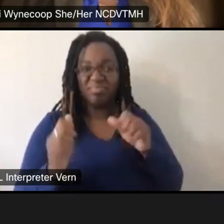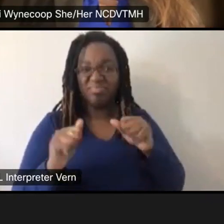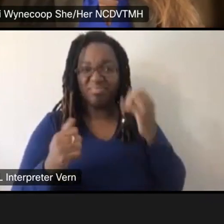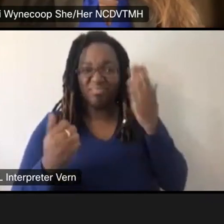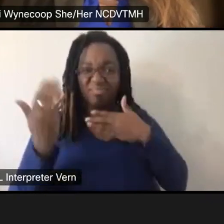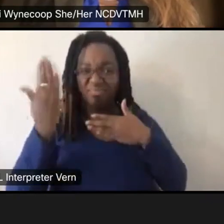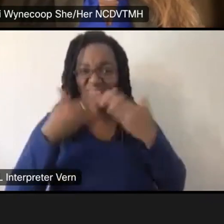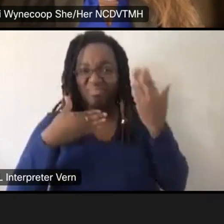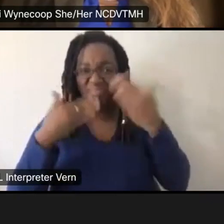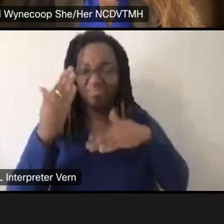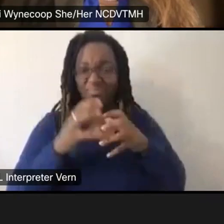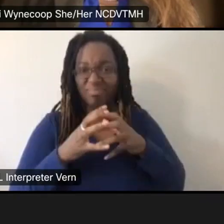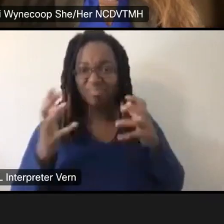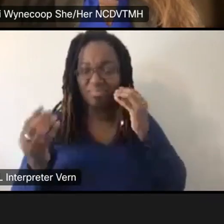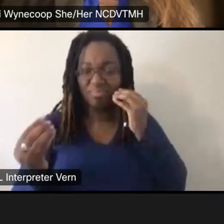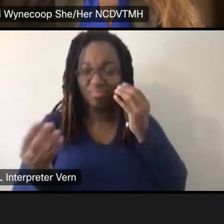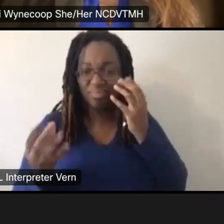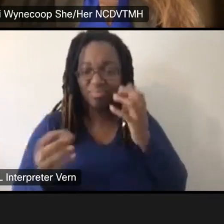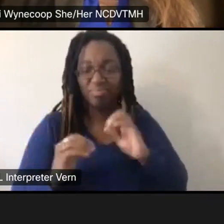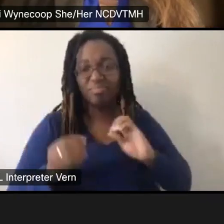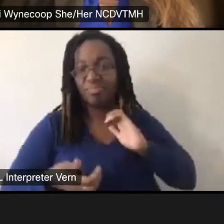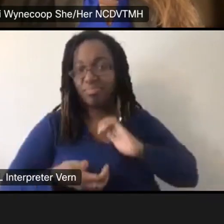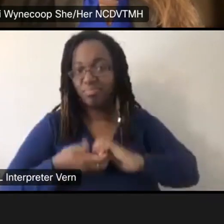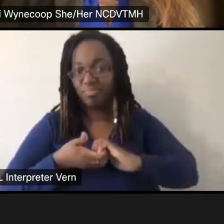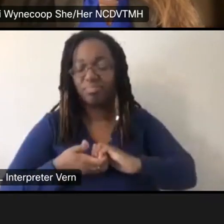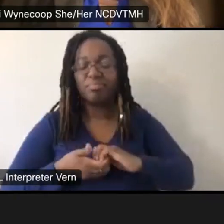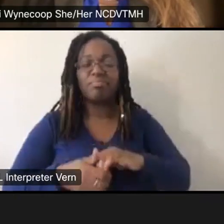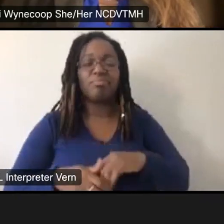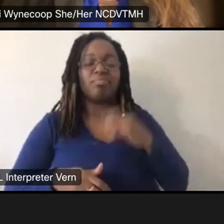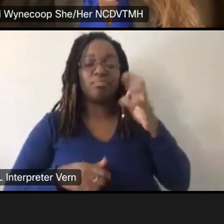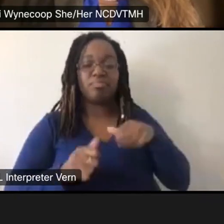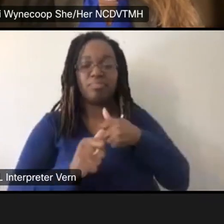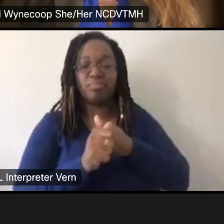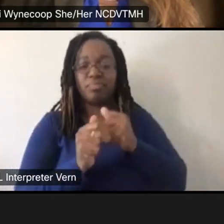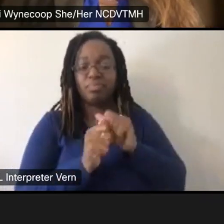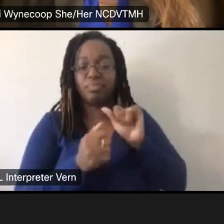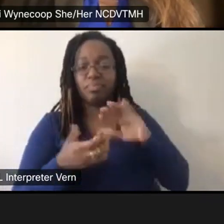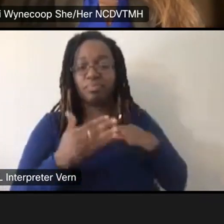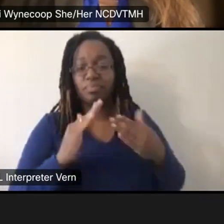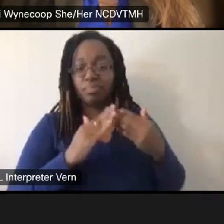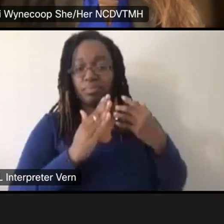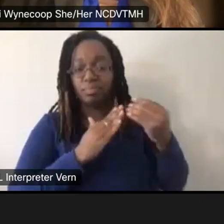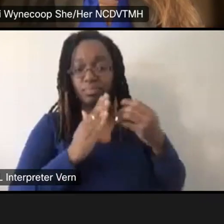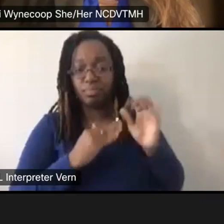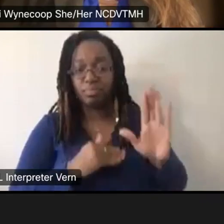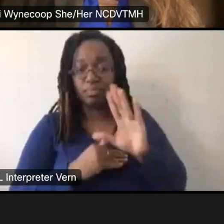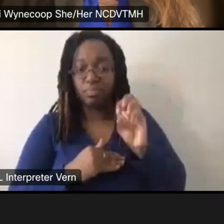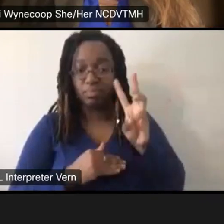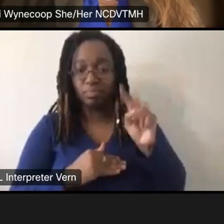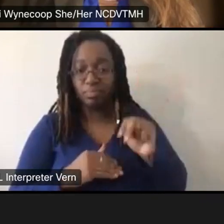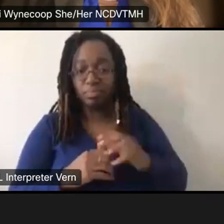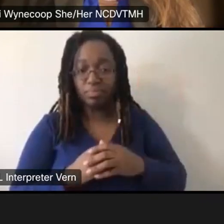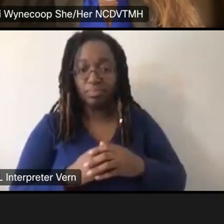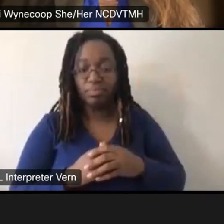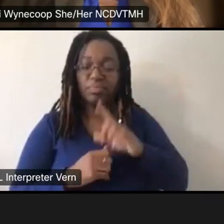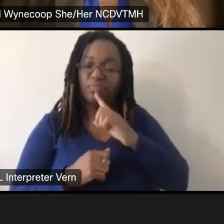not a partnership, an intentional partnership with the community outside of your own. You're really missing